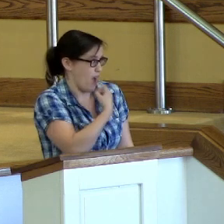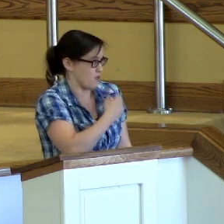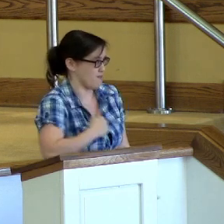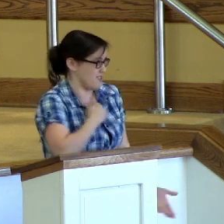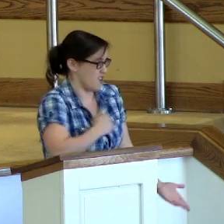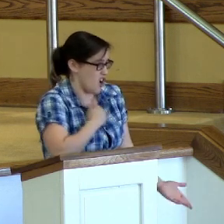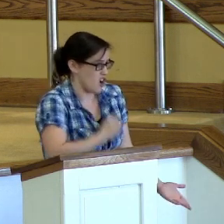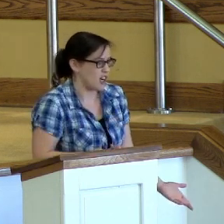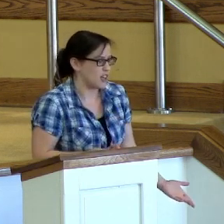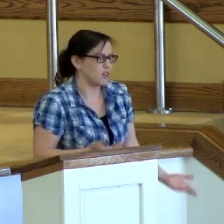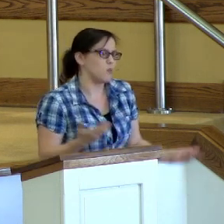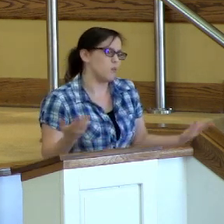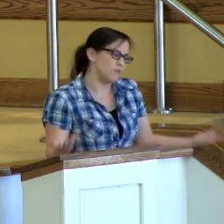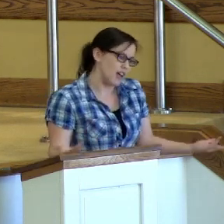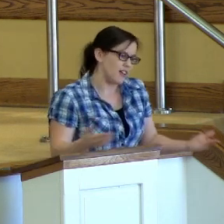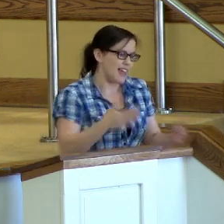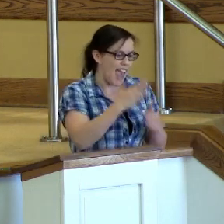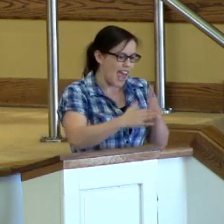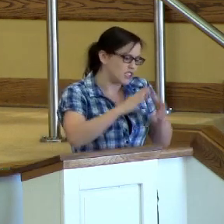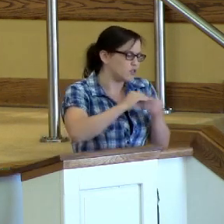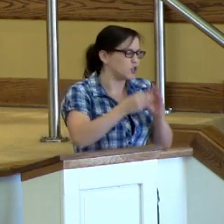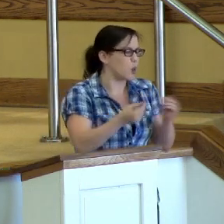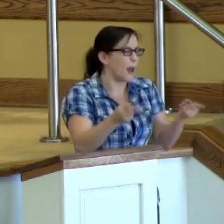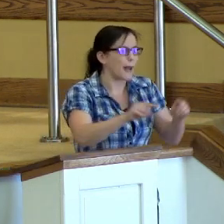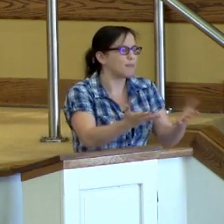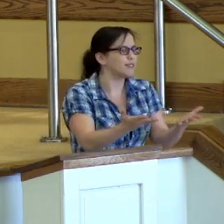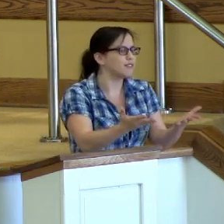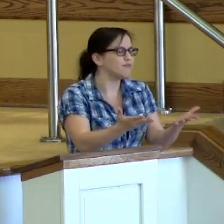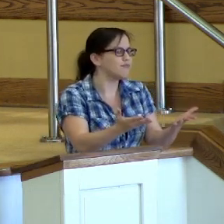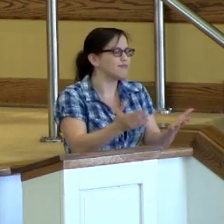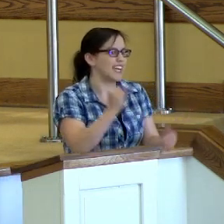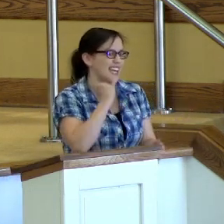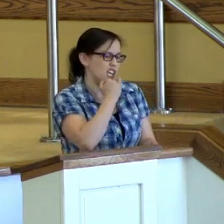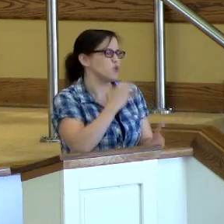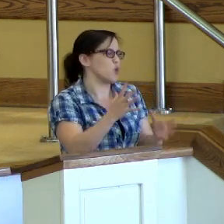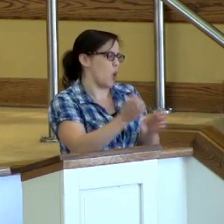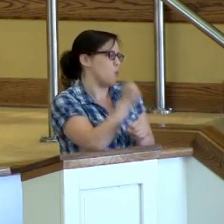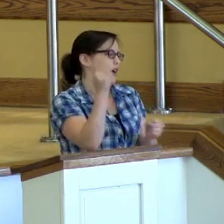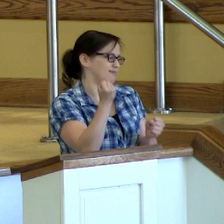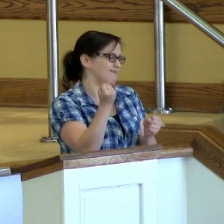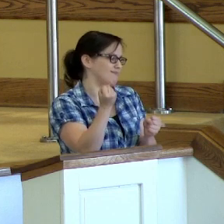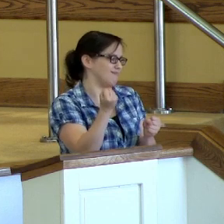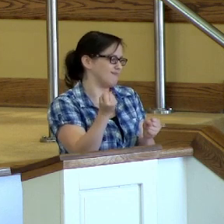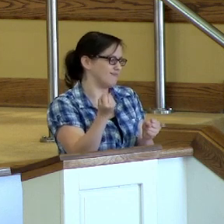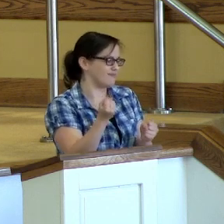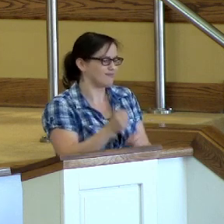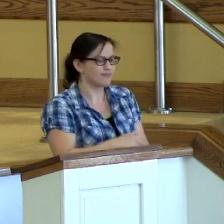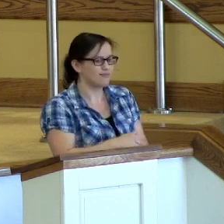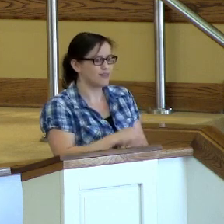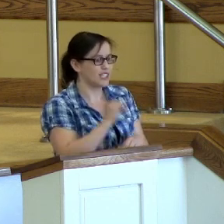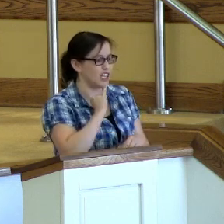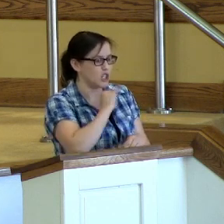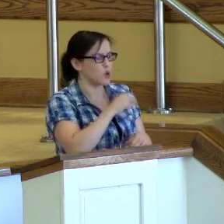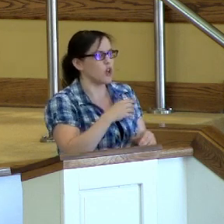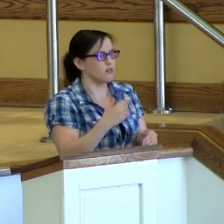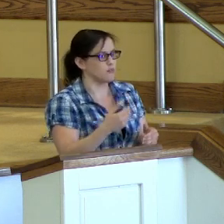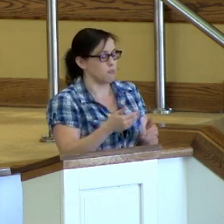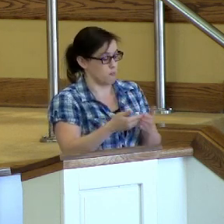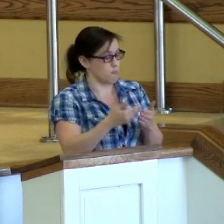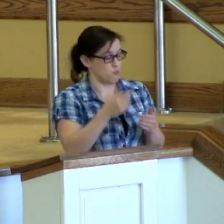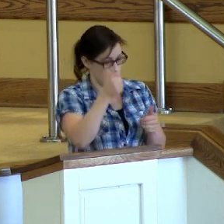through. Now, granted, this is like 39 years. They've been in the desert, been going along.